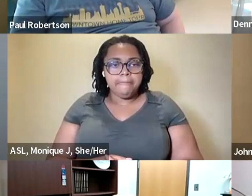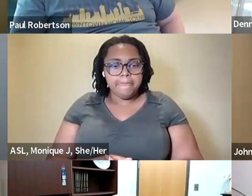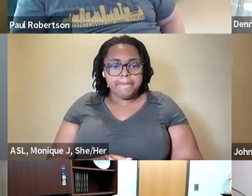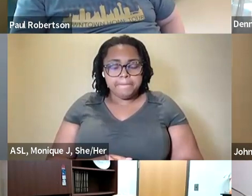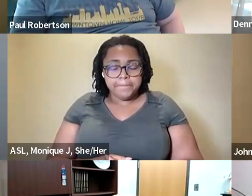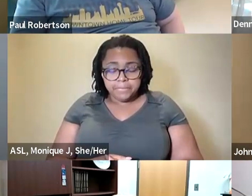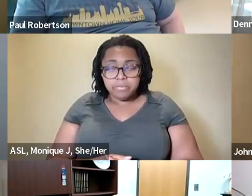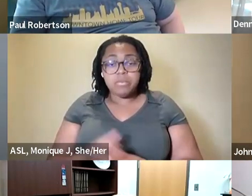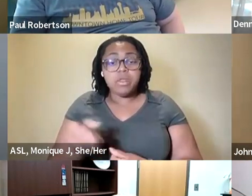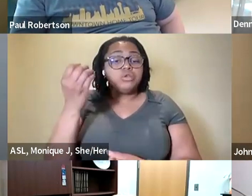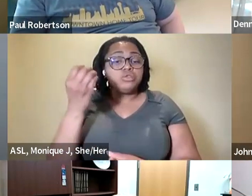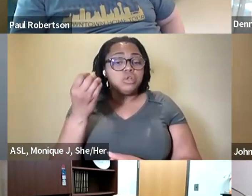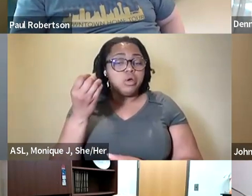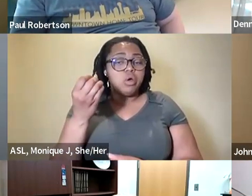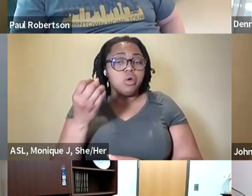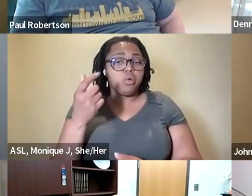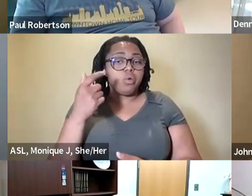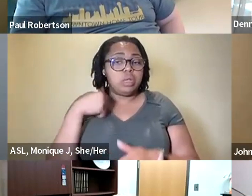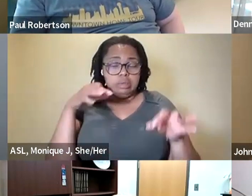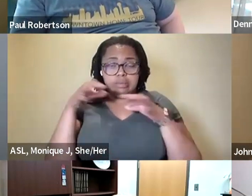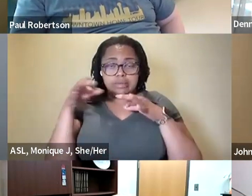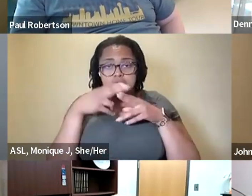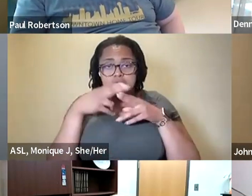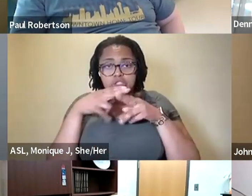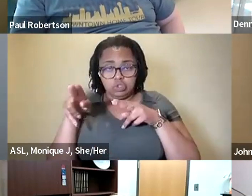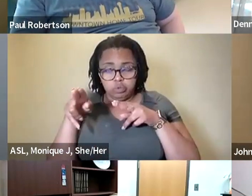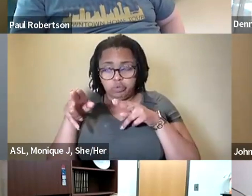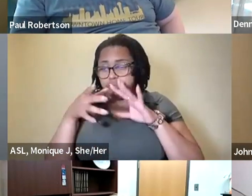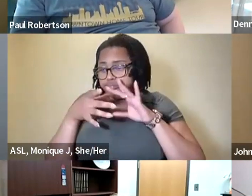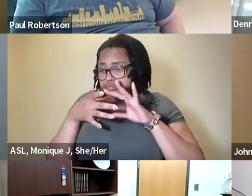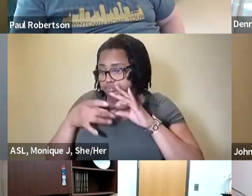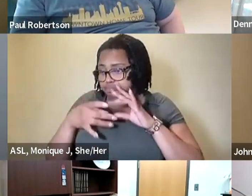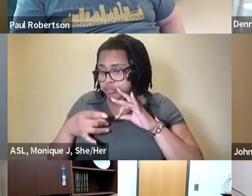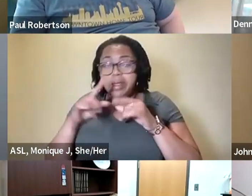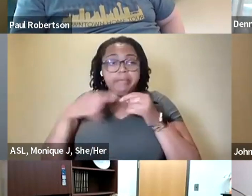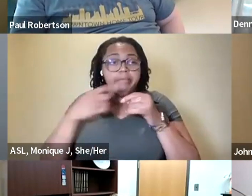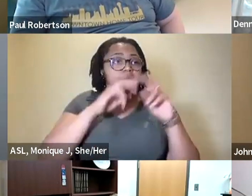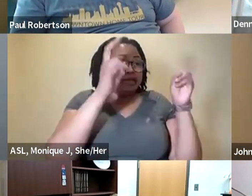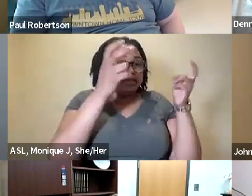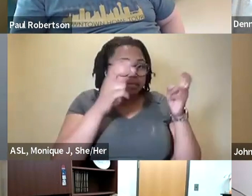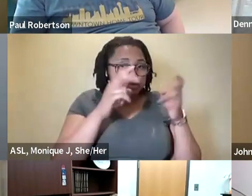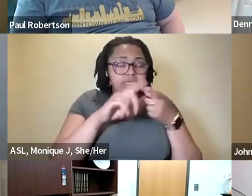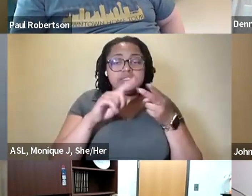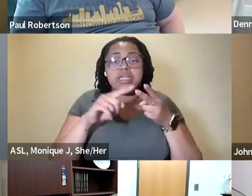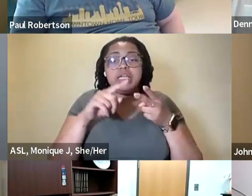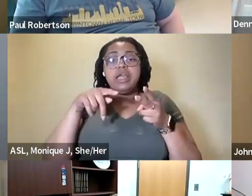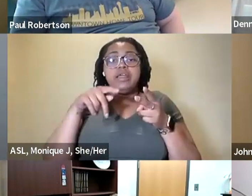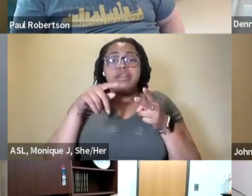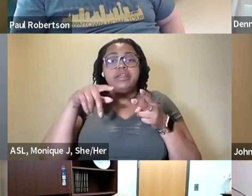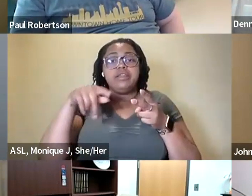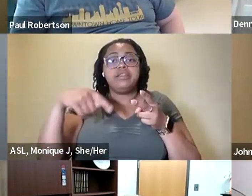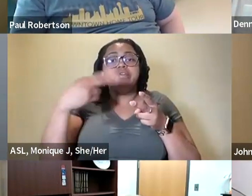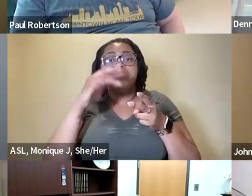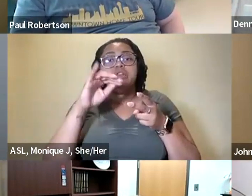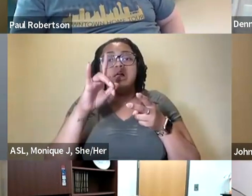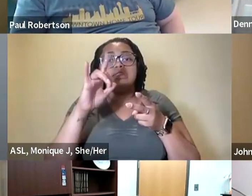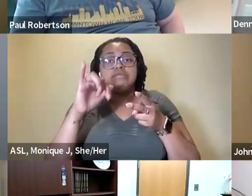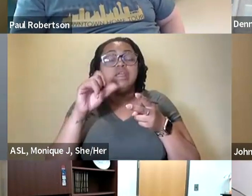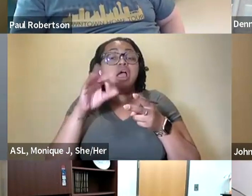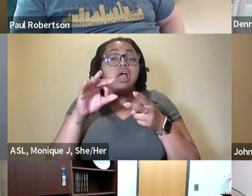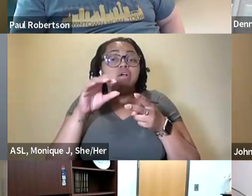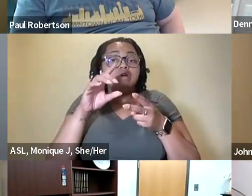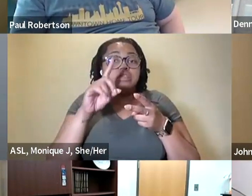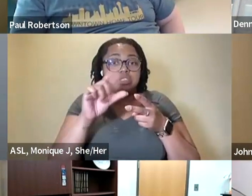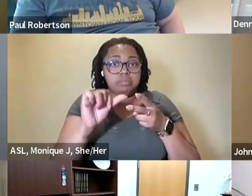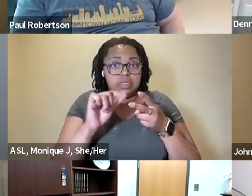So let me say something briefly about some of the topics in philosophy of disability that I find most interesting before I end